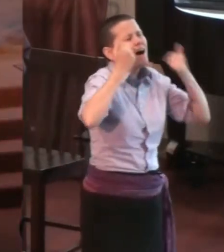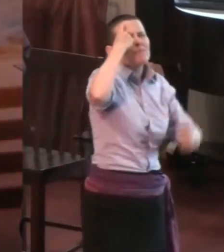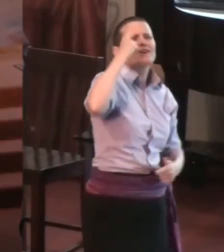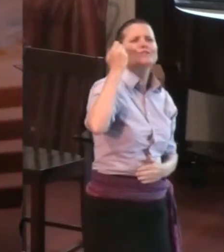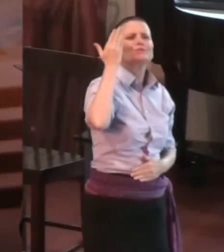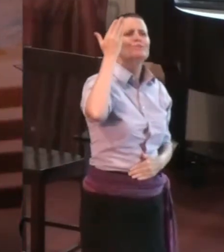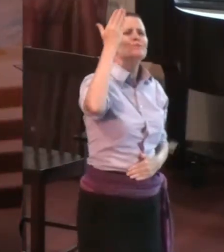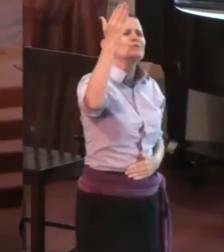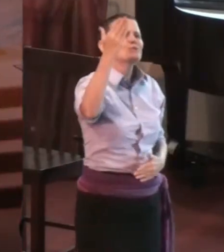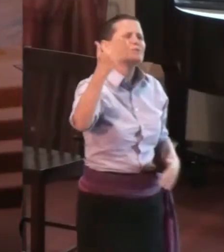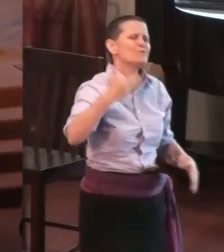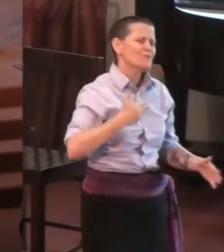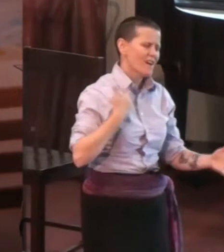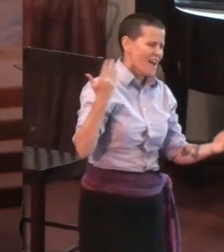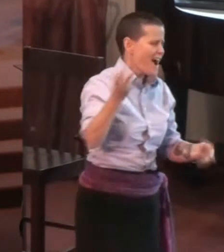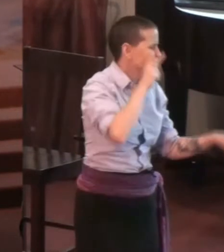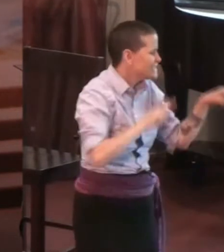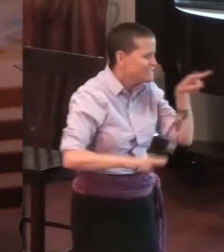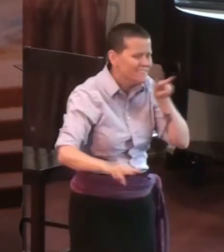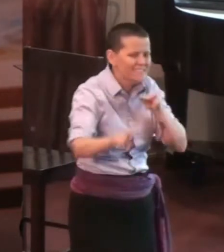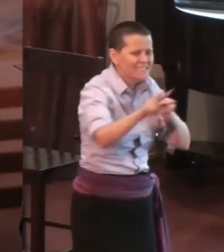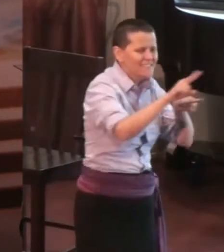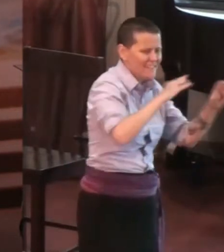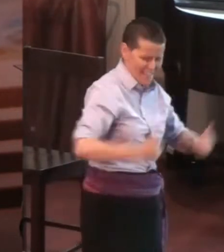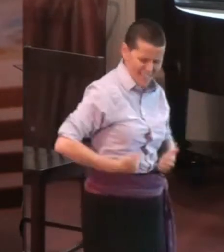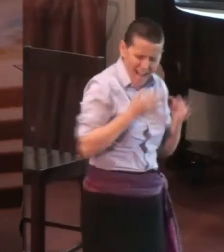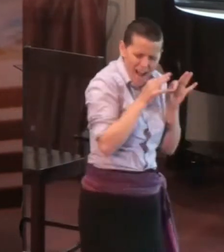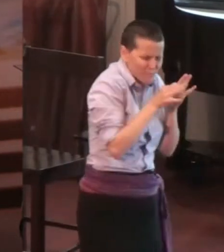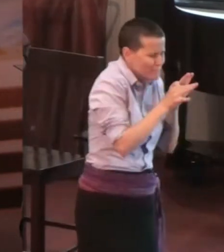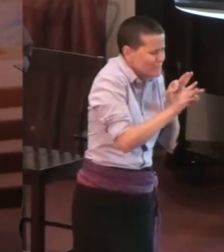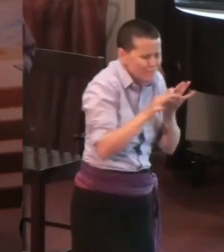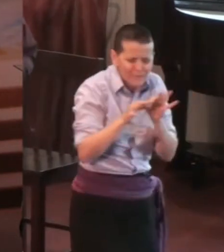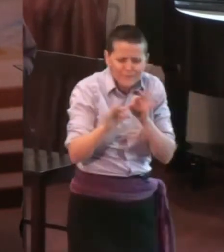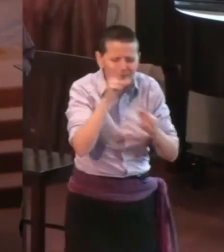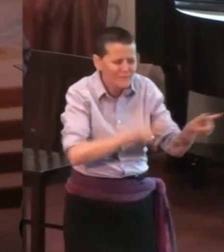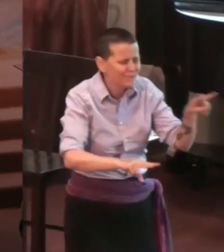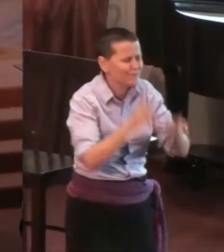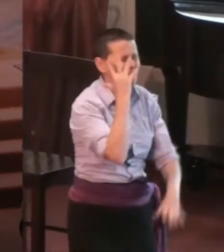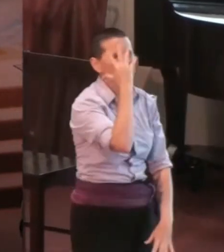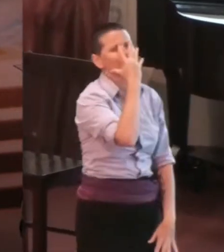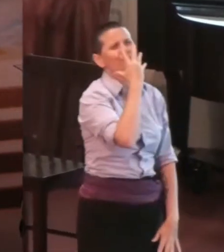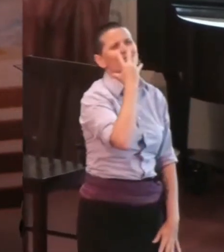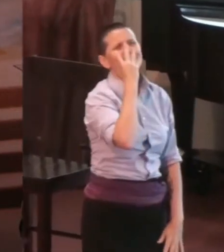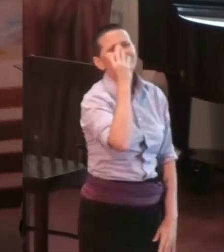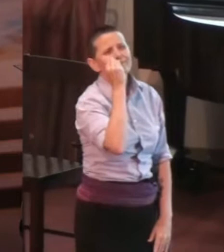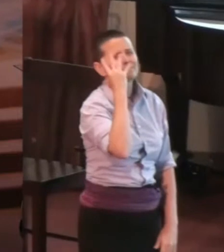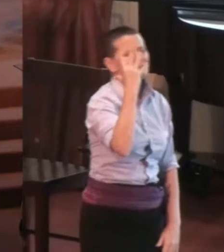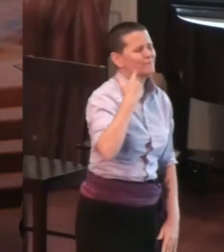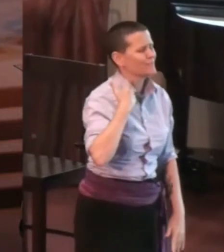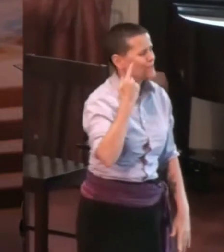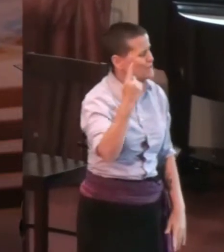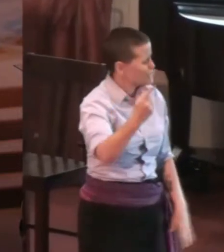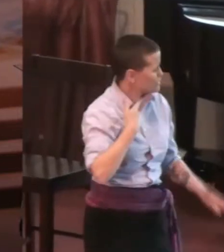laughter in the simple things in life. You're the music in